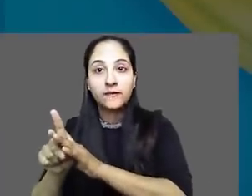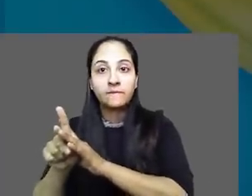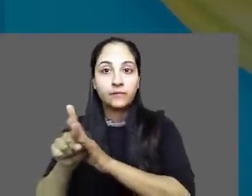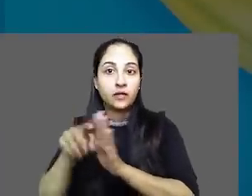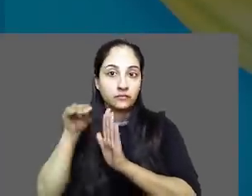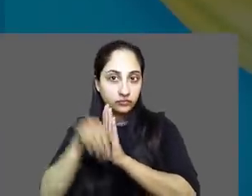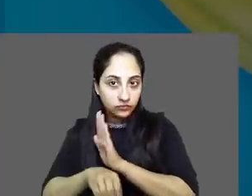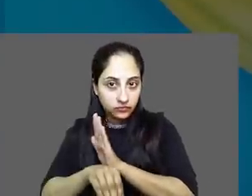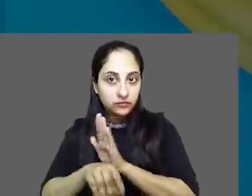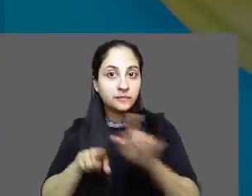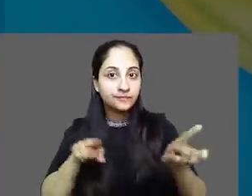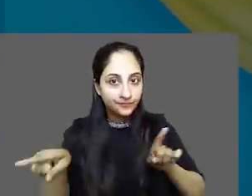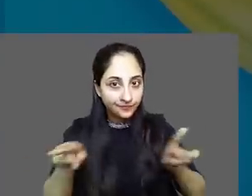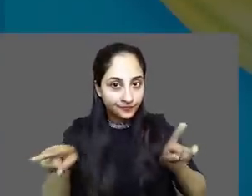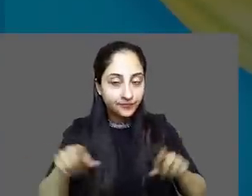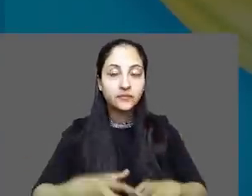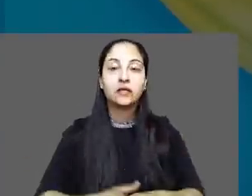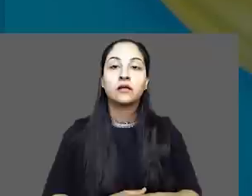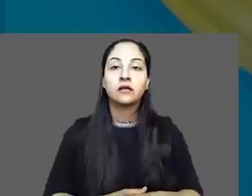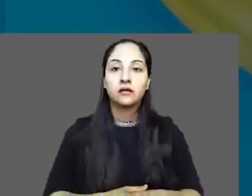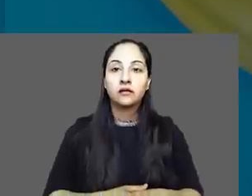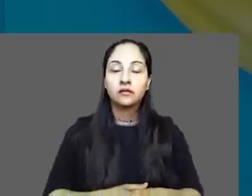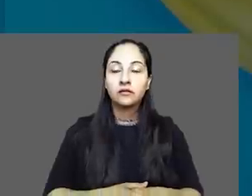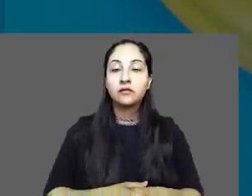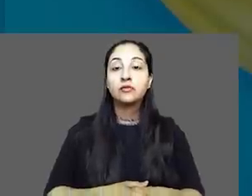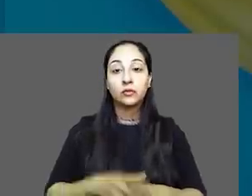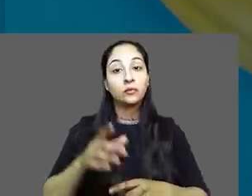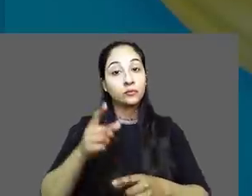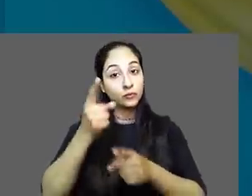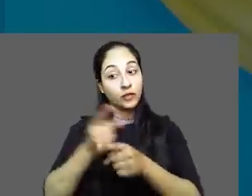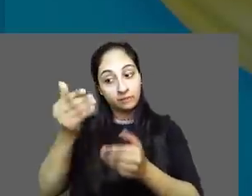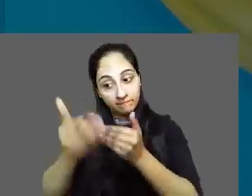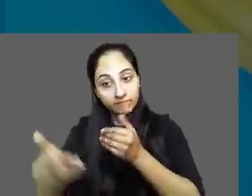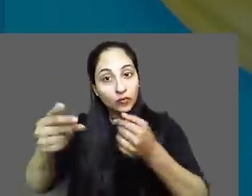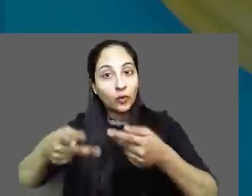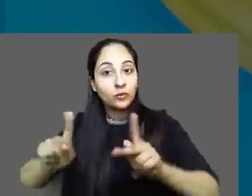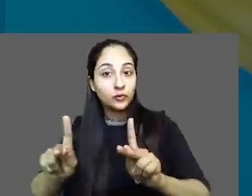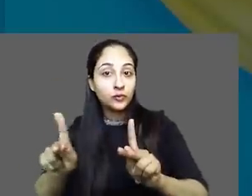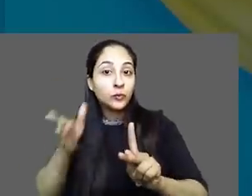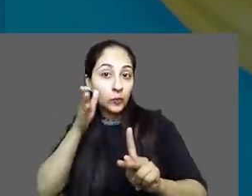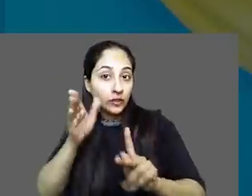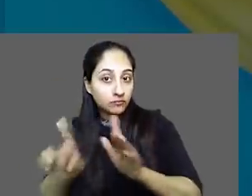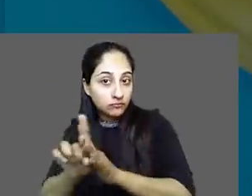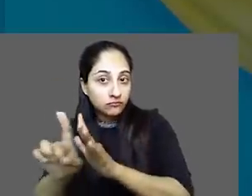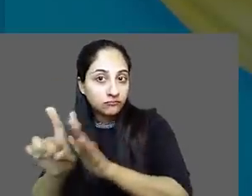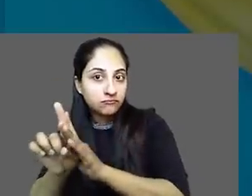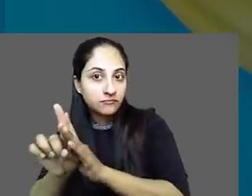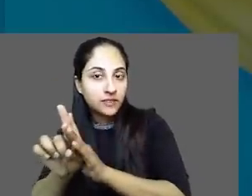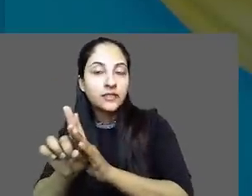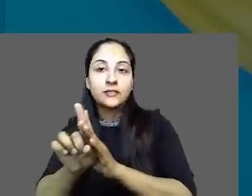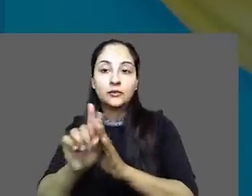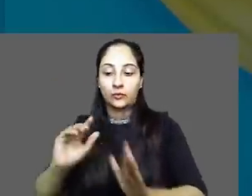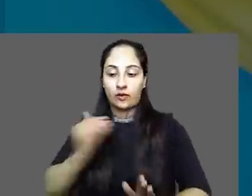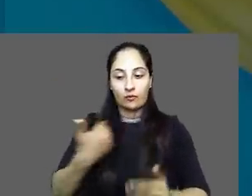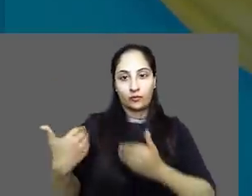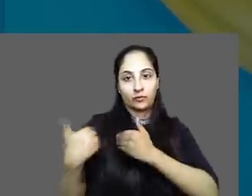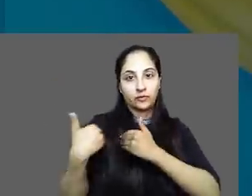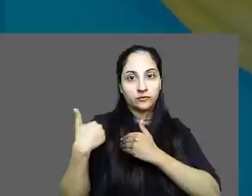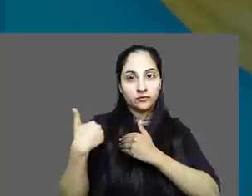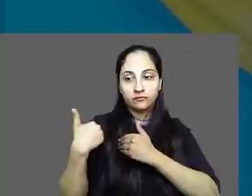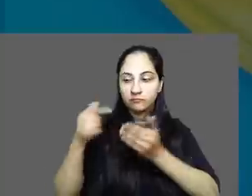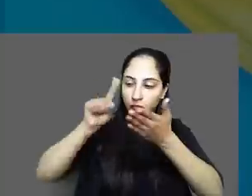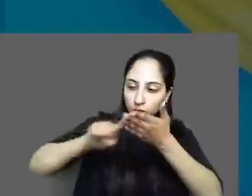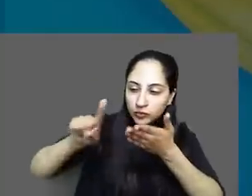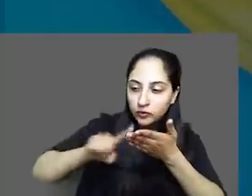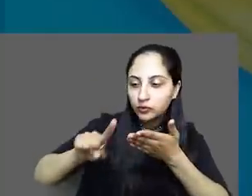you. And they're really familiar with you because for so many episodes of Friday Night Reflections, I think the first 30 or so,